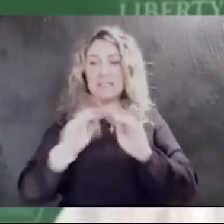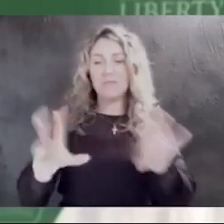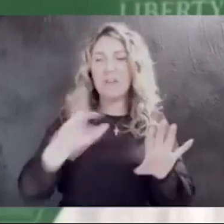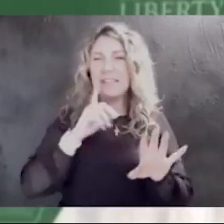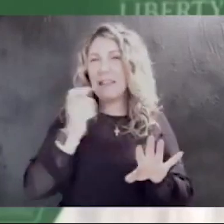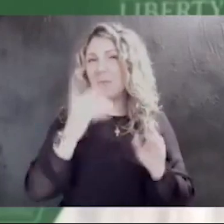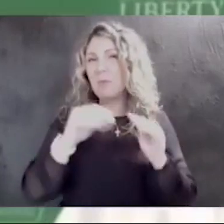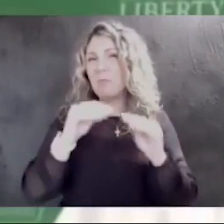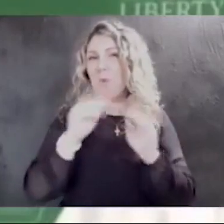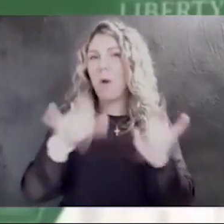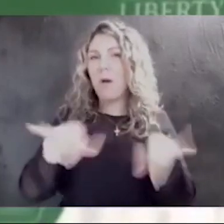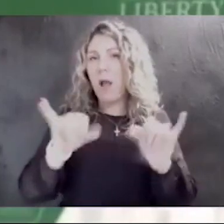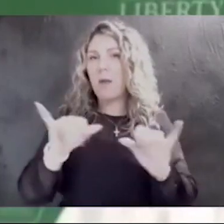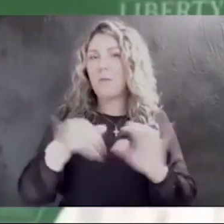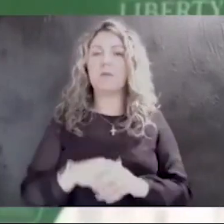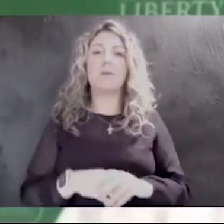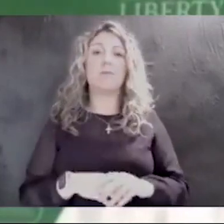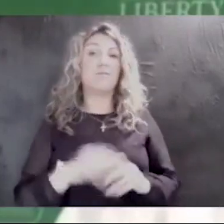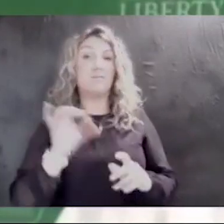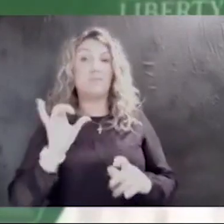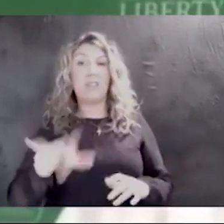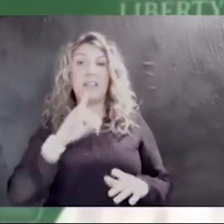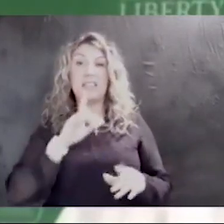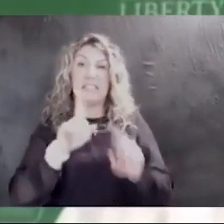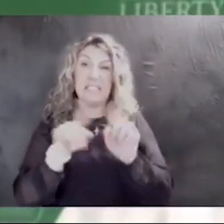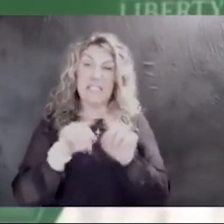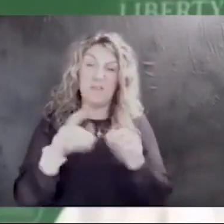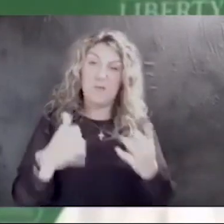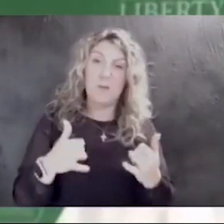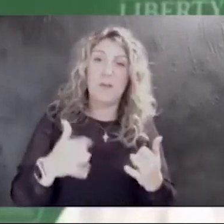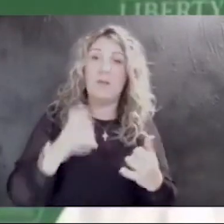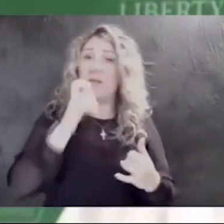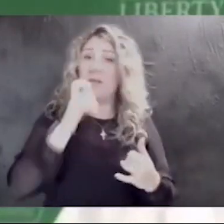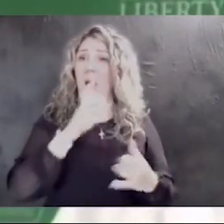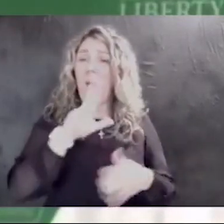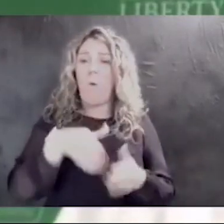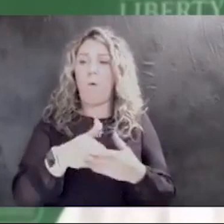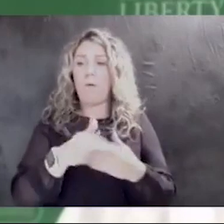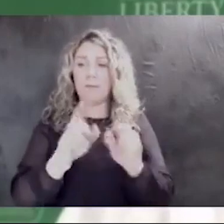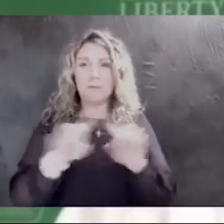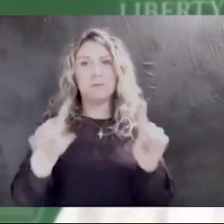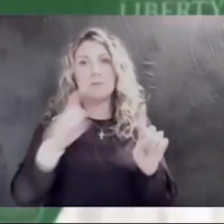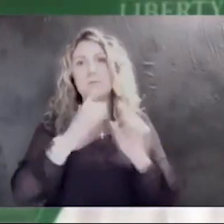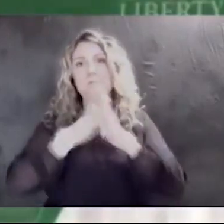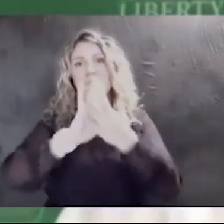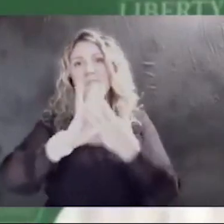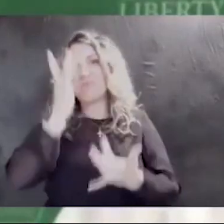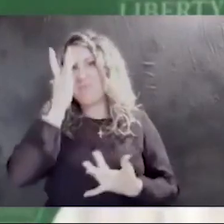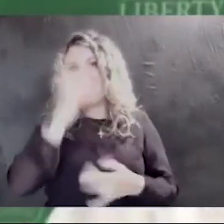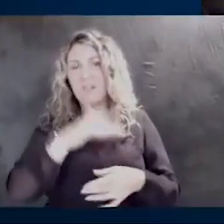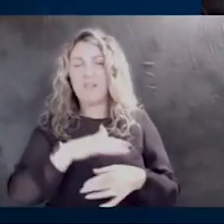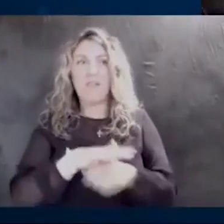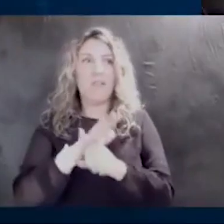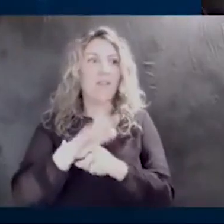more common. That's about the subtle difference. We don't see a whole lot of difference once they get sick enough and get to the hospital.